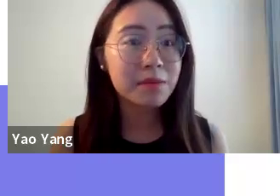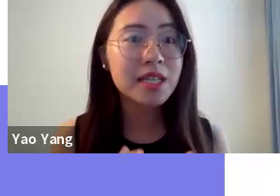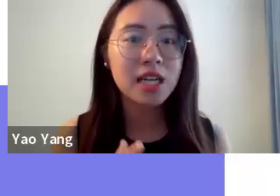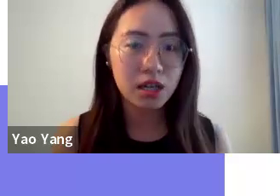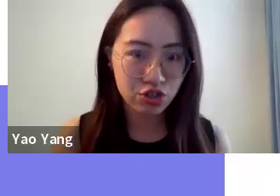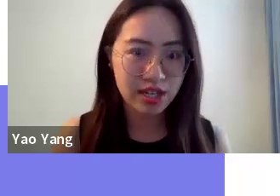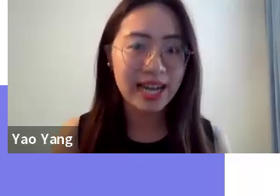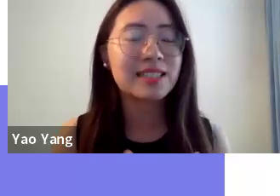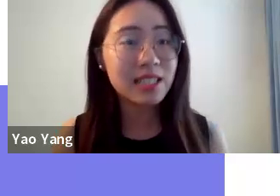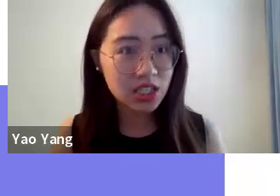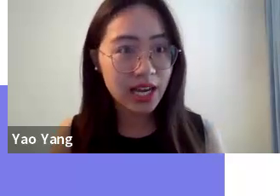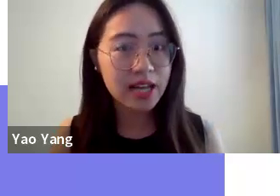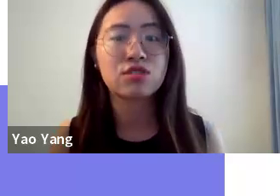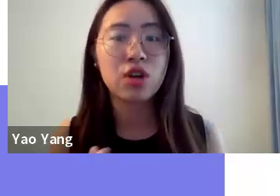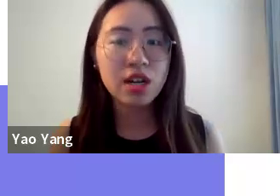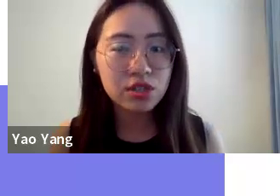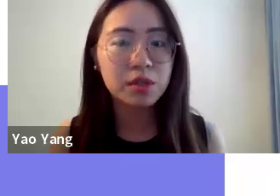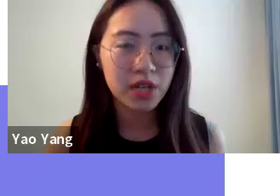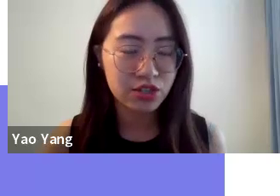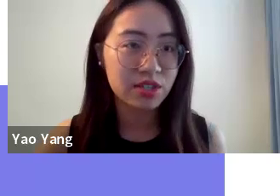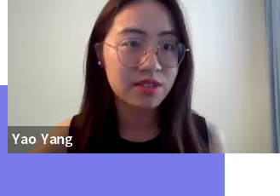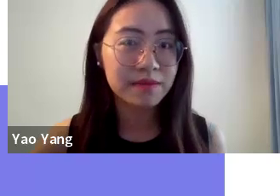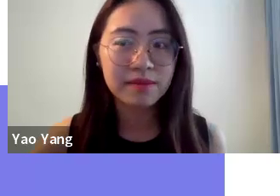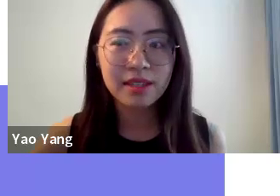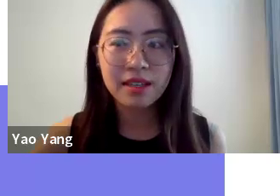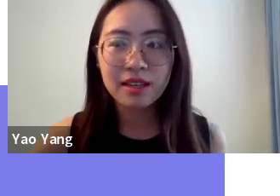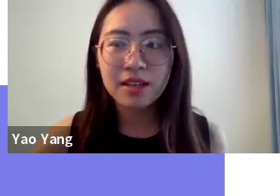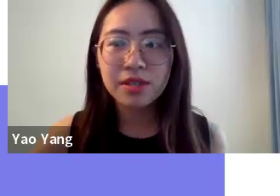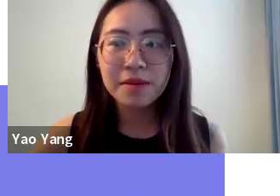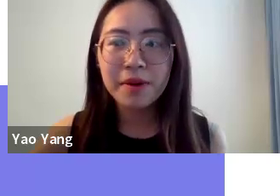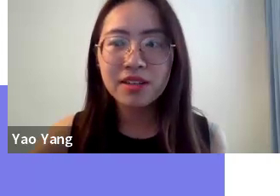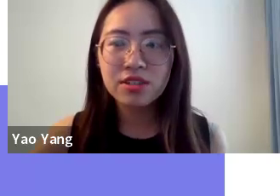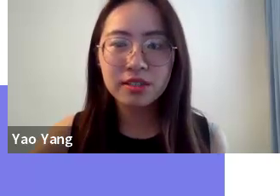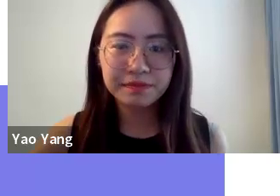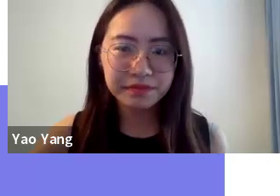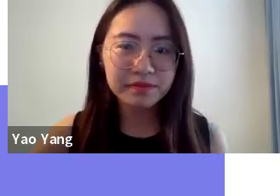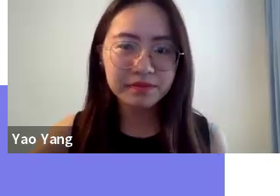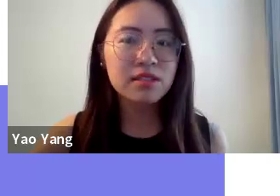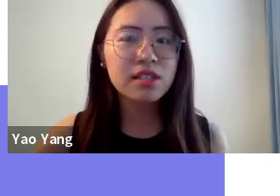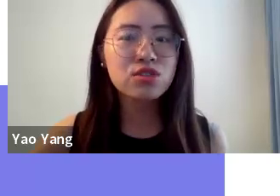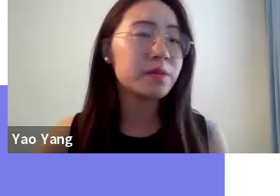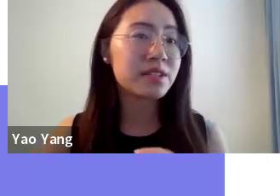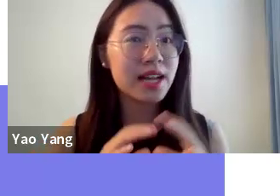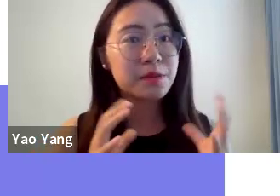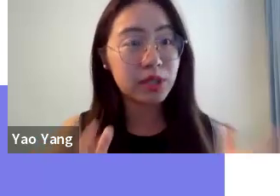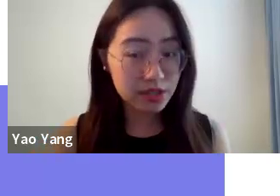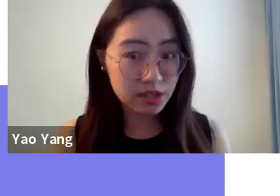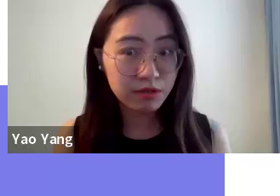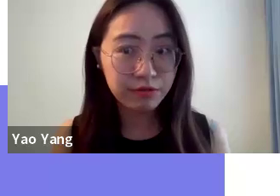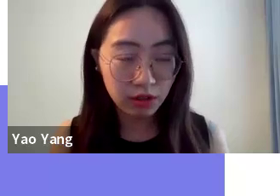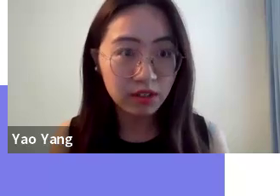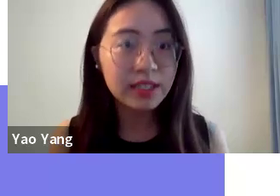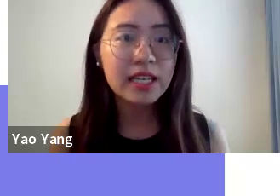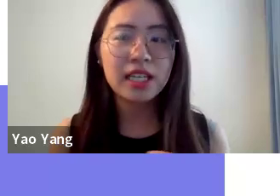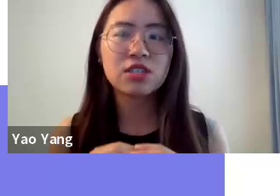the academic culture, identity, and structural pressures. So imposter syndrome is not a